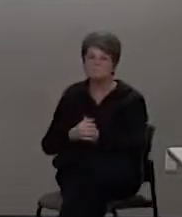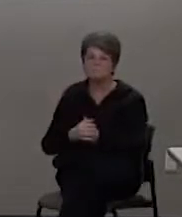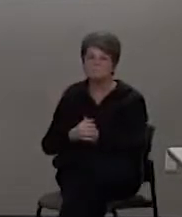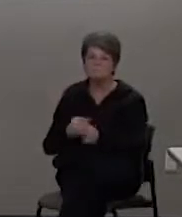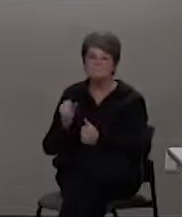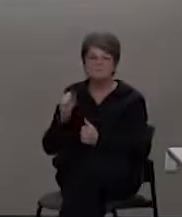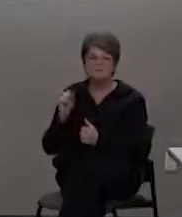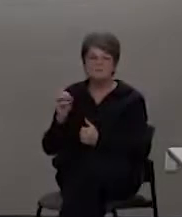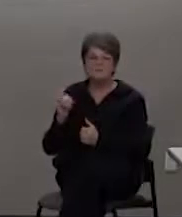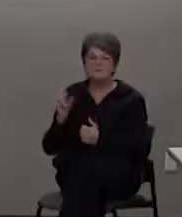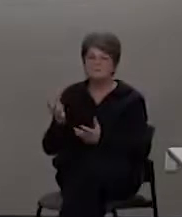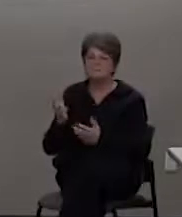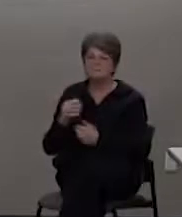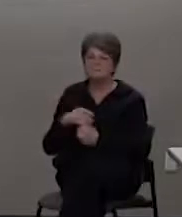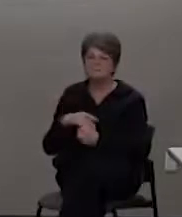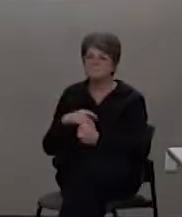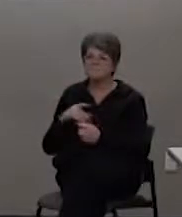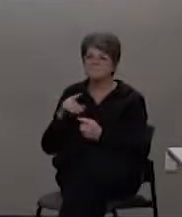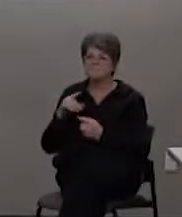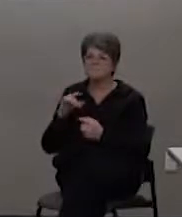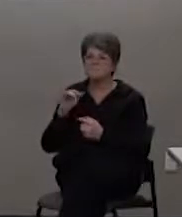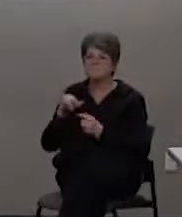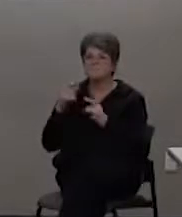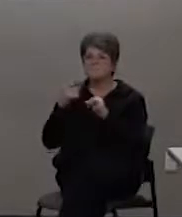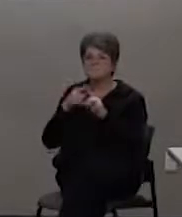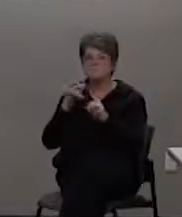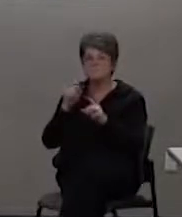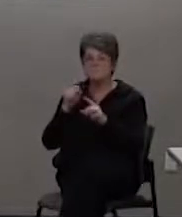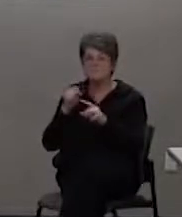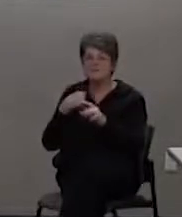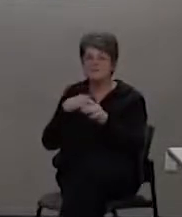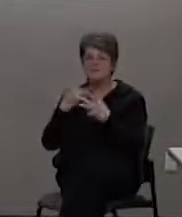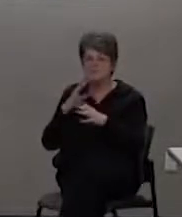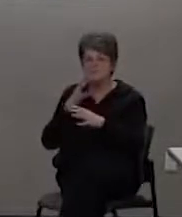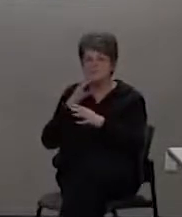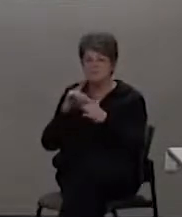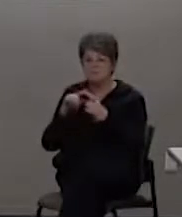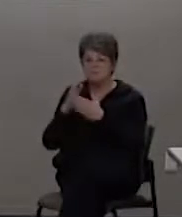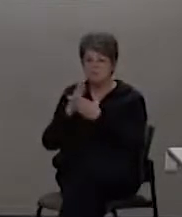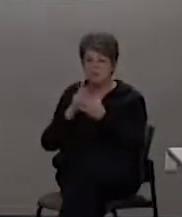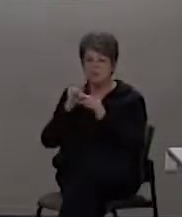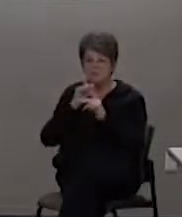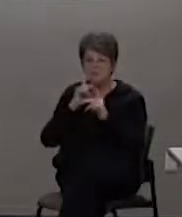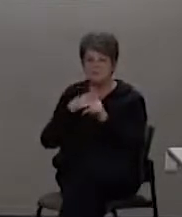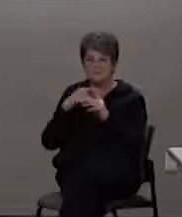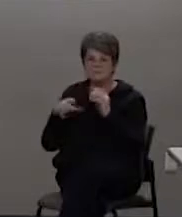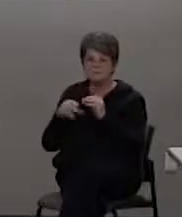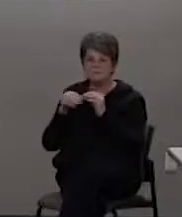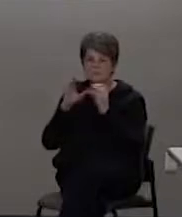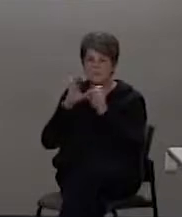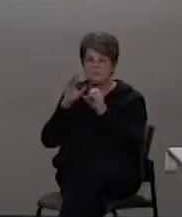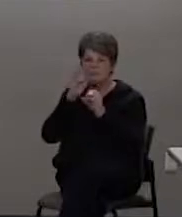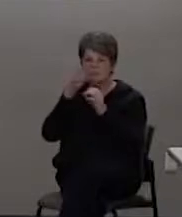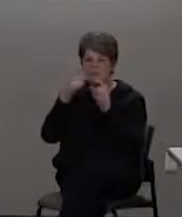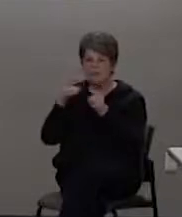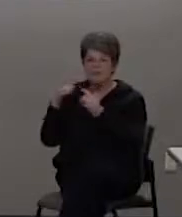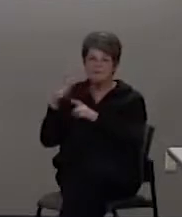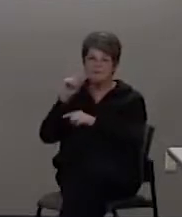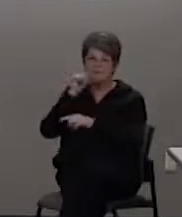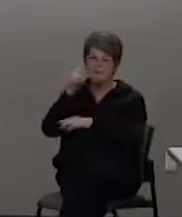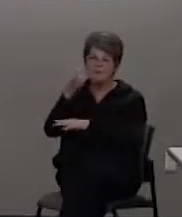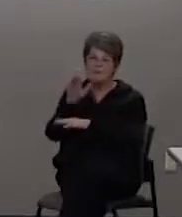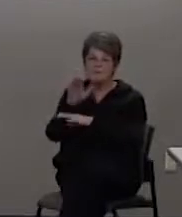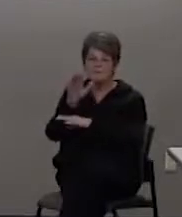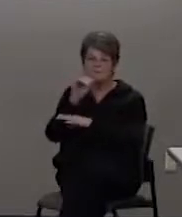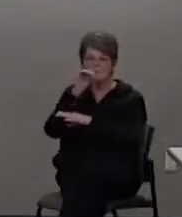So, I mean, to that point is, I have spoken with some folks in Perryville. We have additional conversations that are going to go on tomorrow